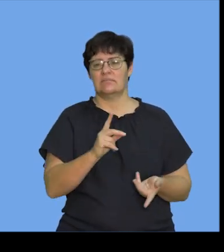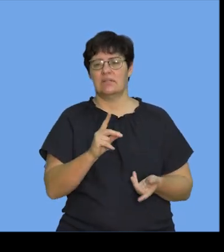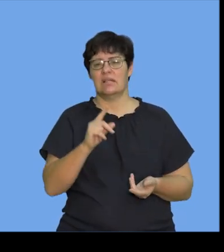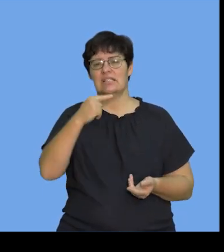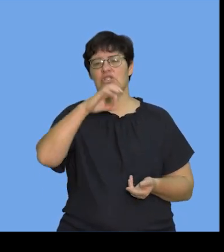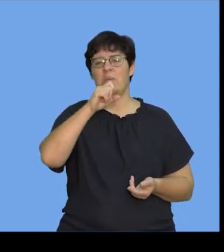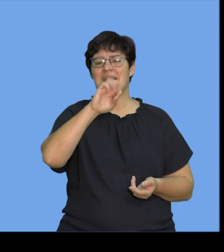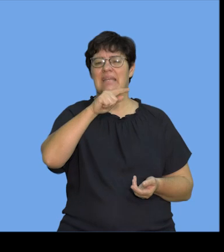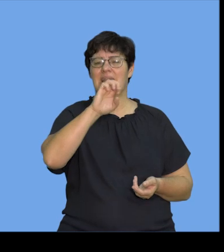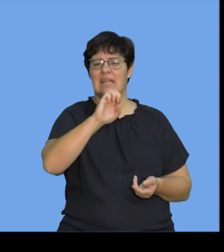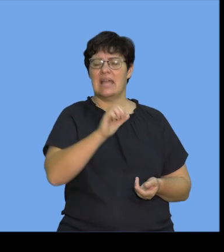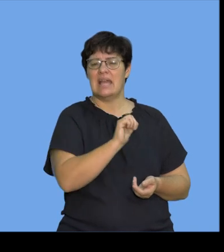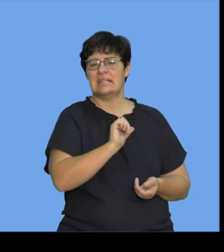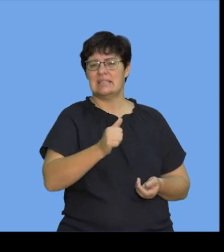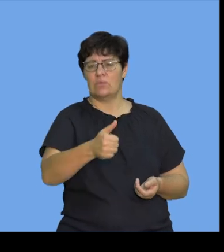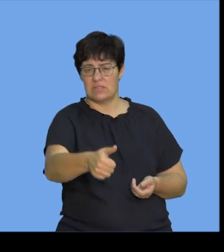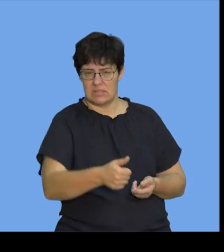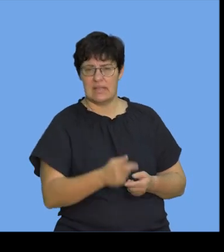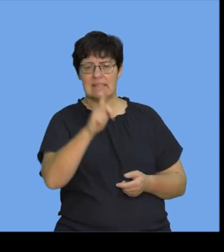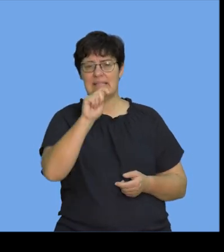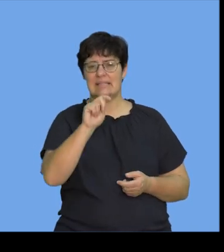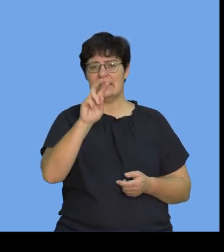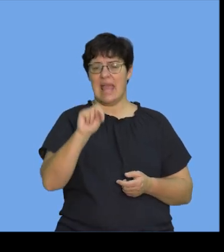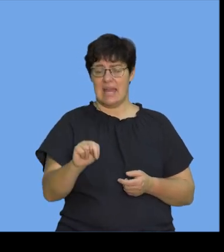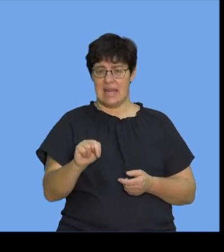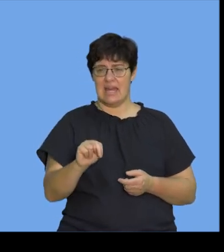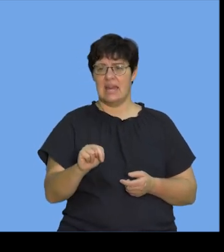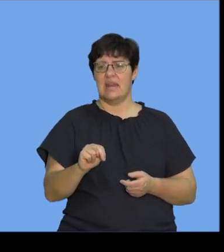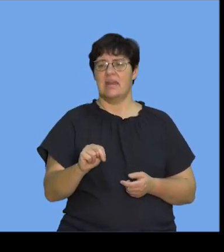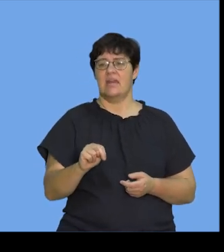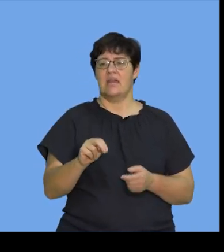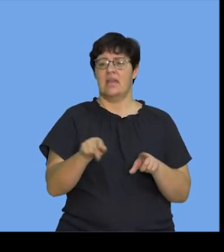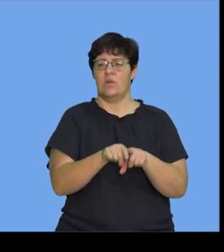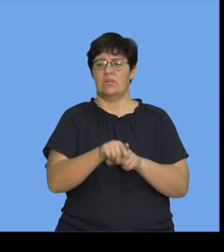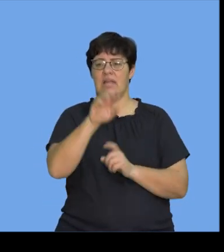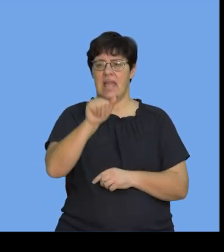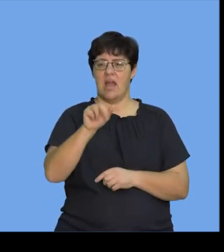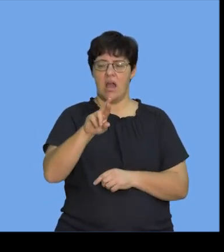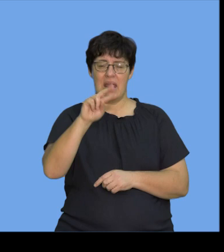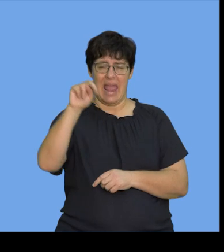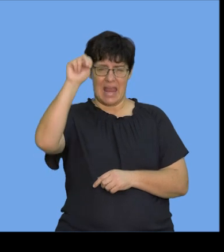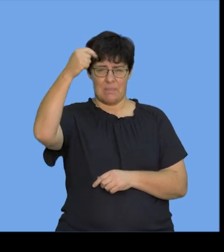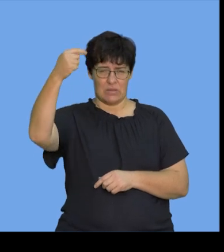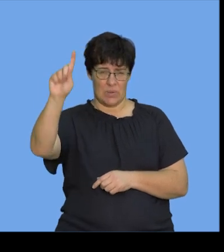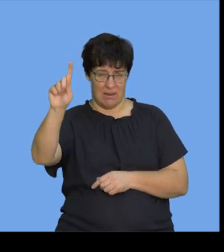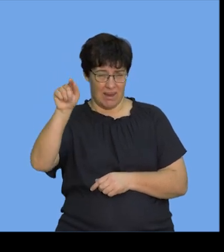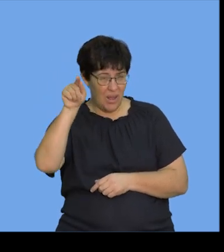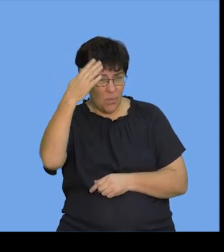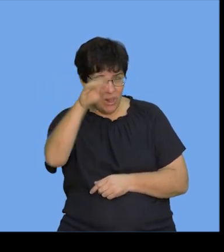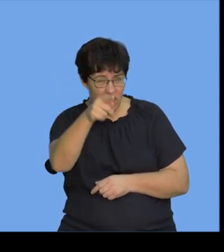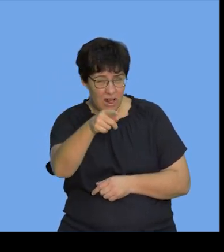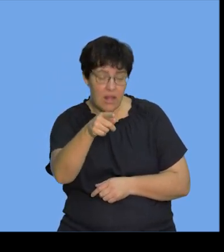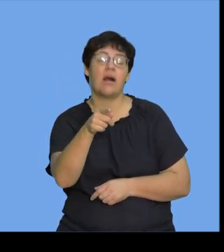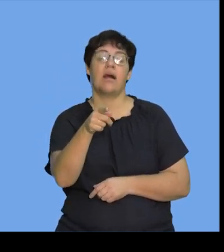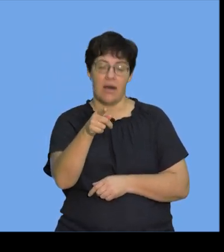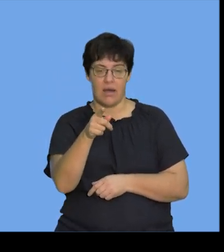geometric sequence, which is Tn is equal to AR to the n minus 1, right? We can try and